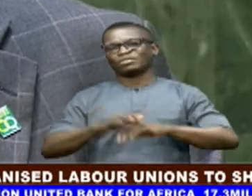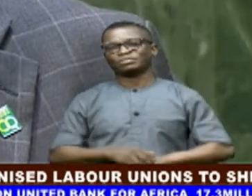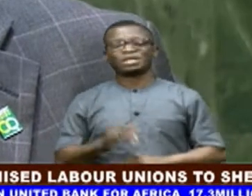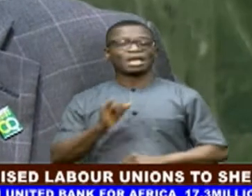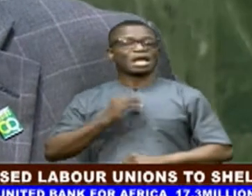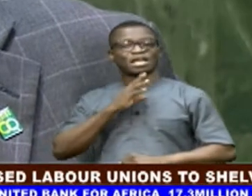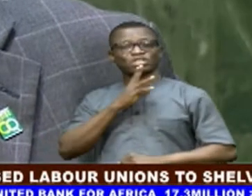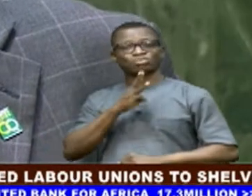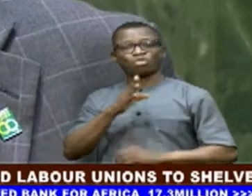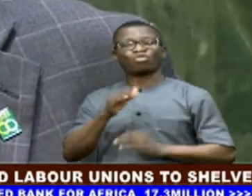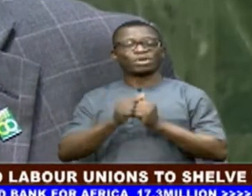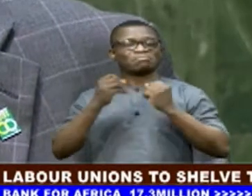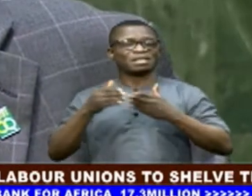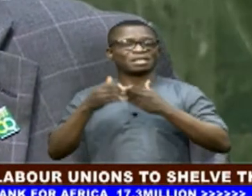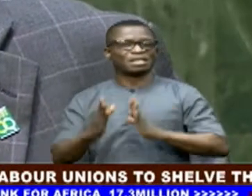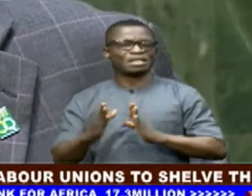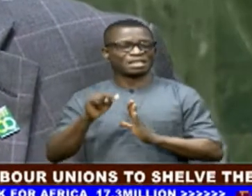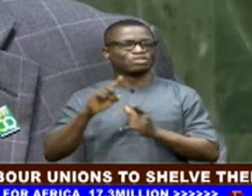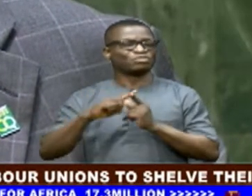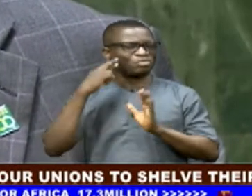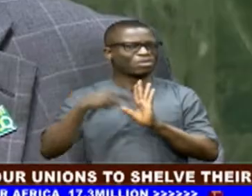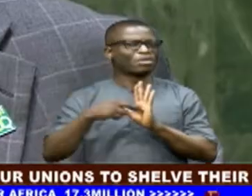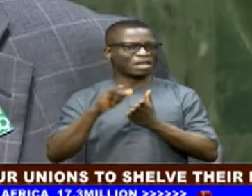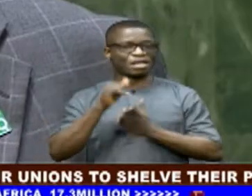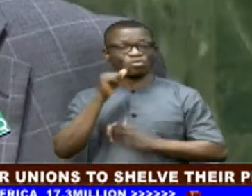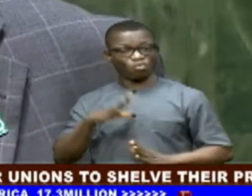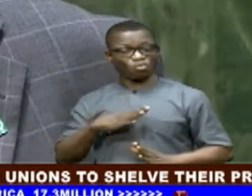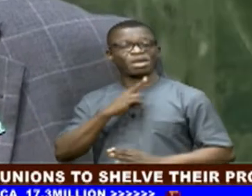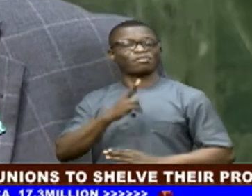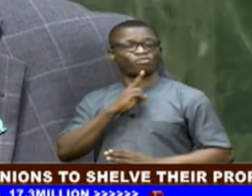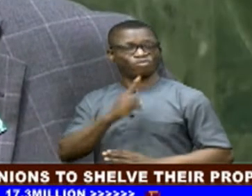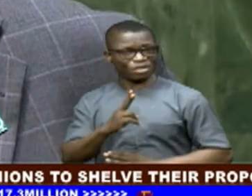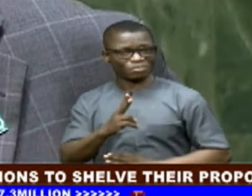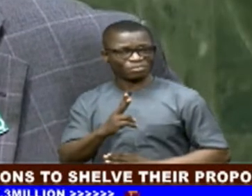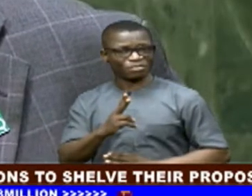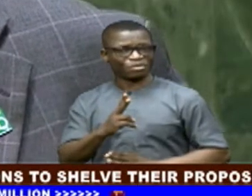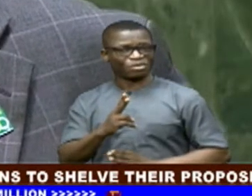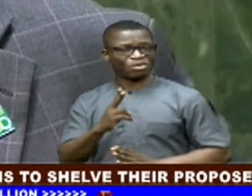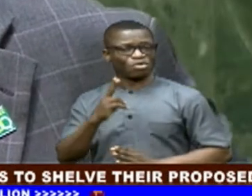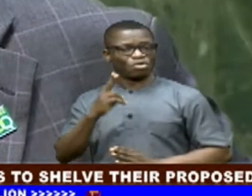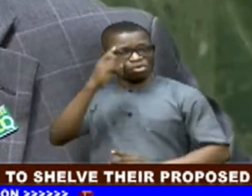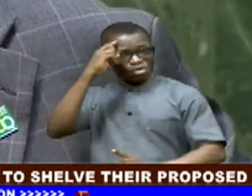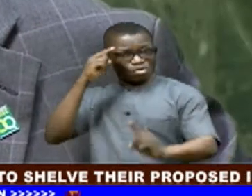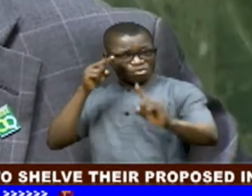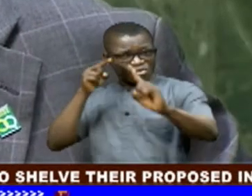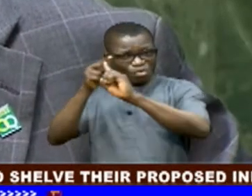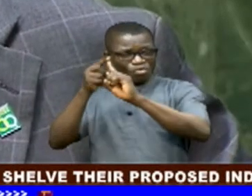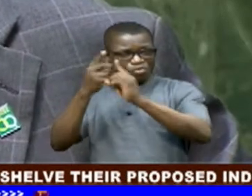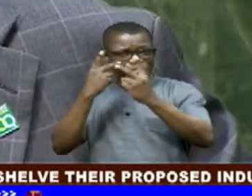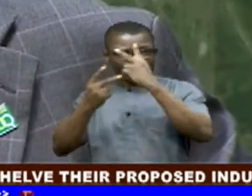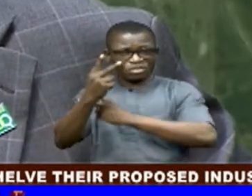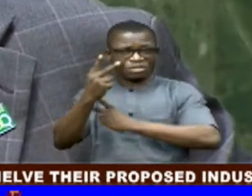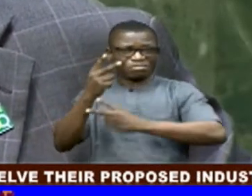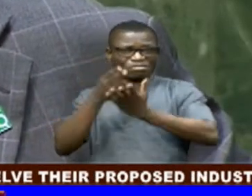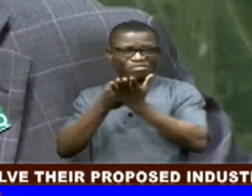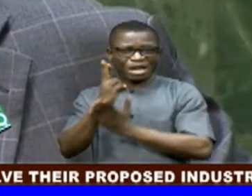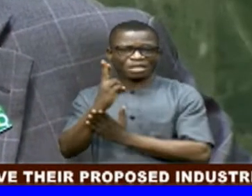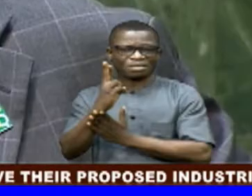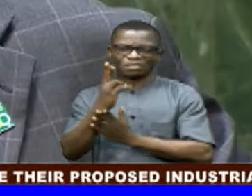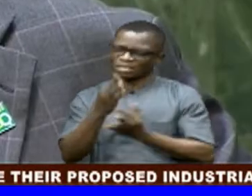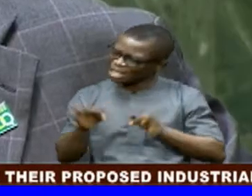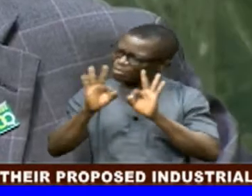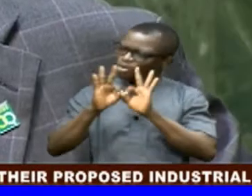to recognize that women's voices, aspirations, and rights matter